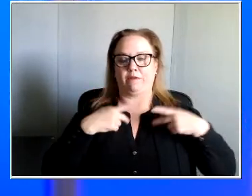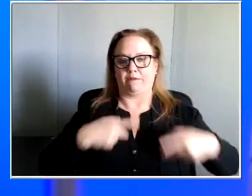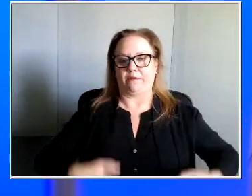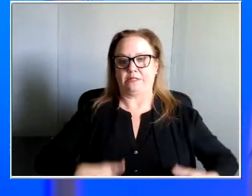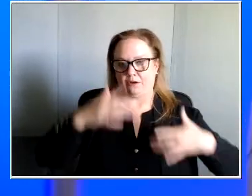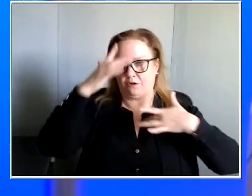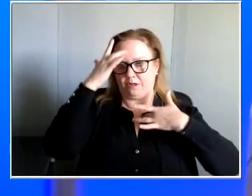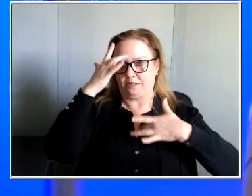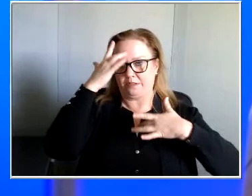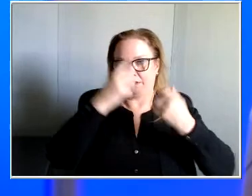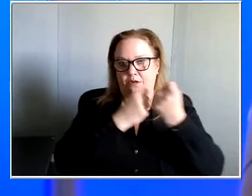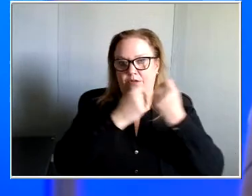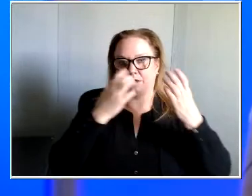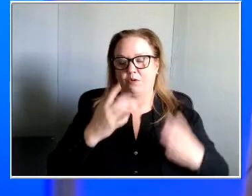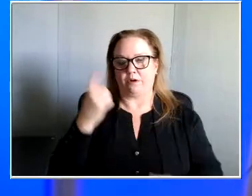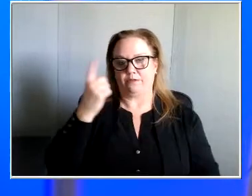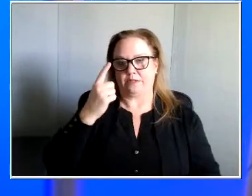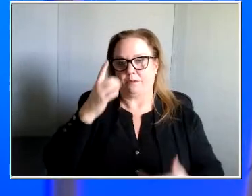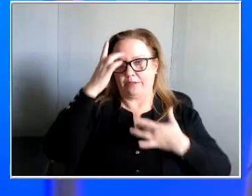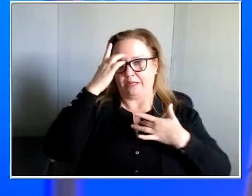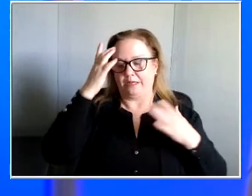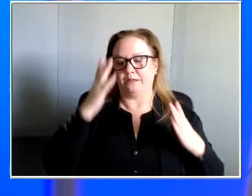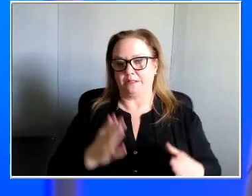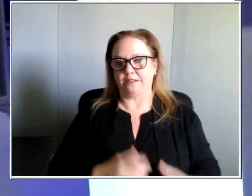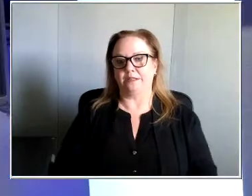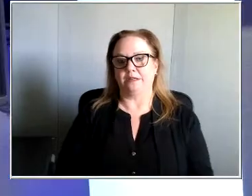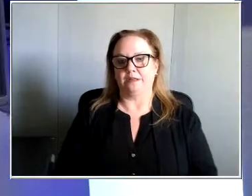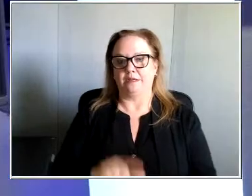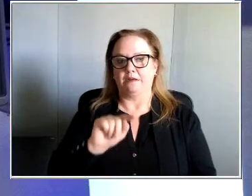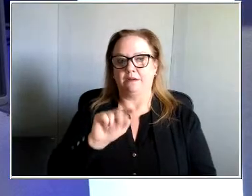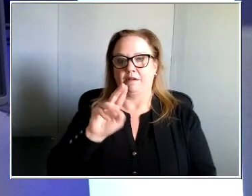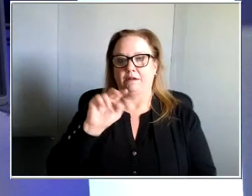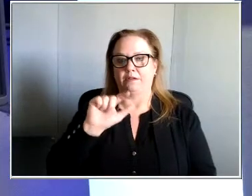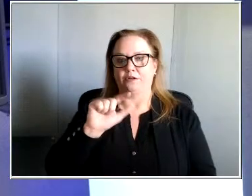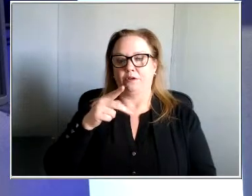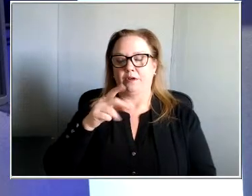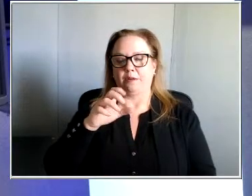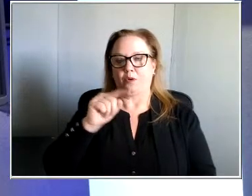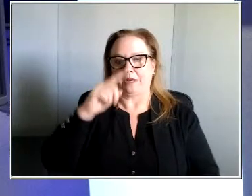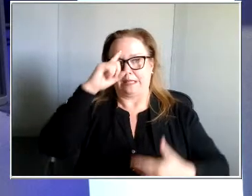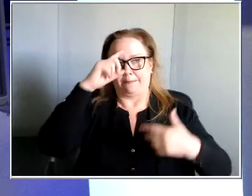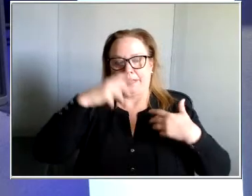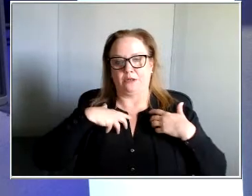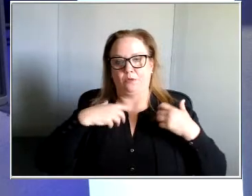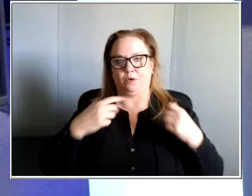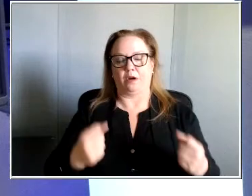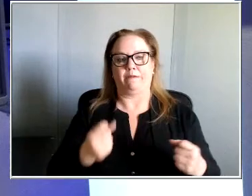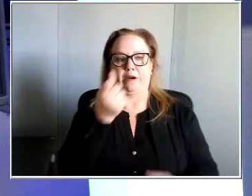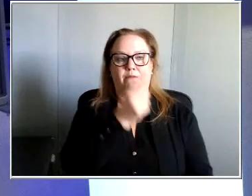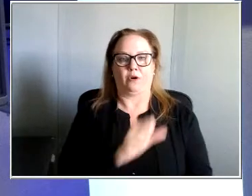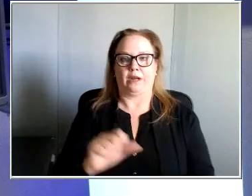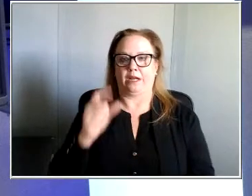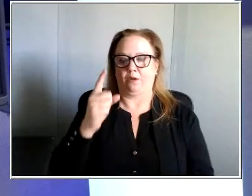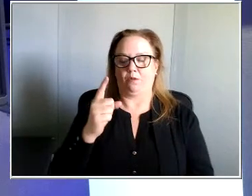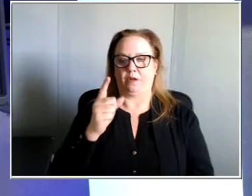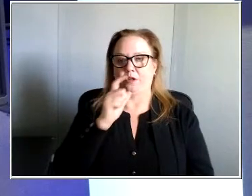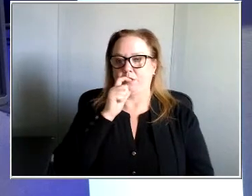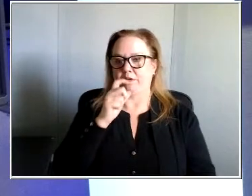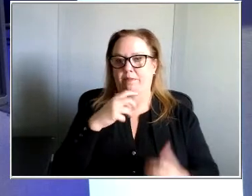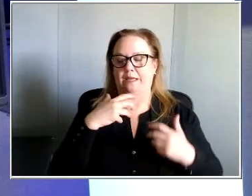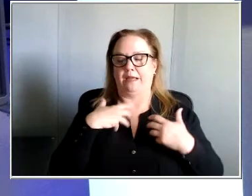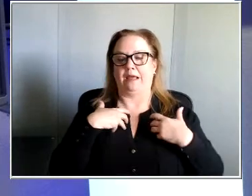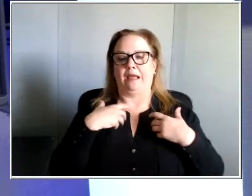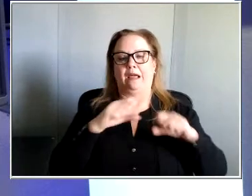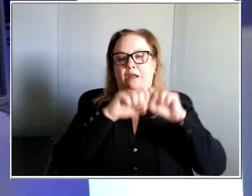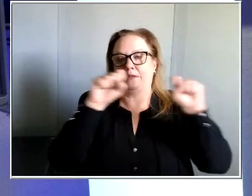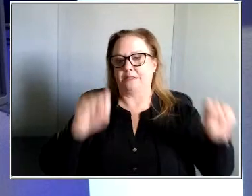a supporter of someone with an illness. And really, Turning Point is there to help with that mental recovery for anyone. You don't have to be a health system patient. You